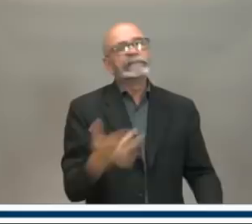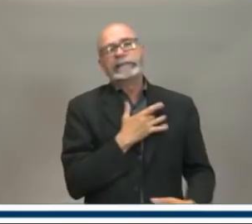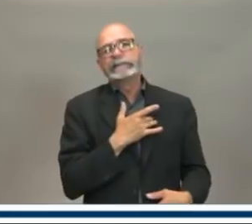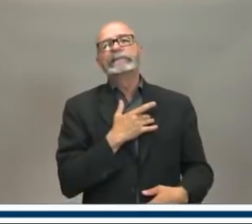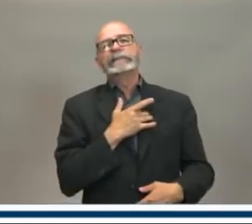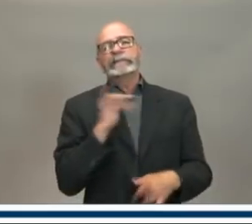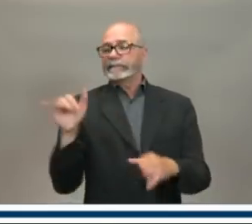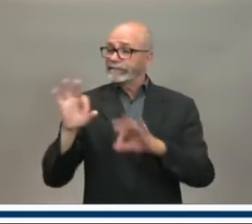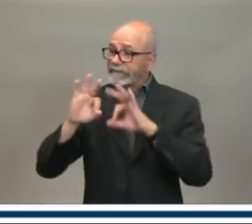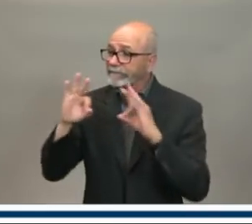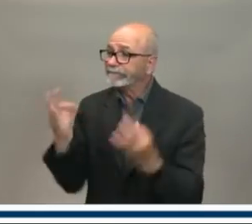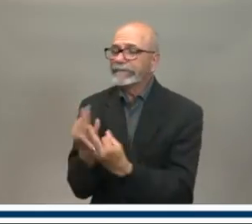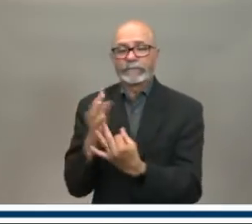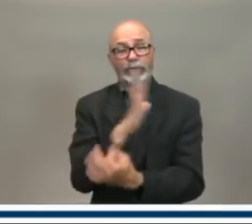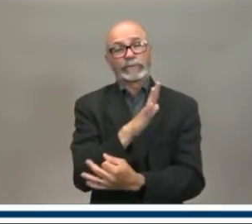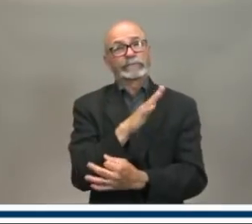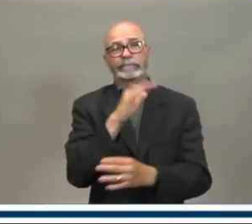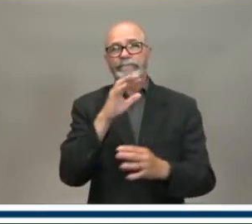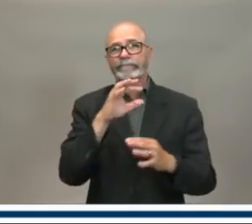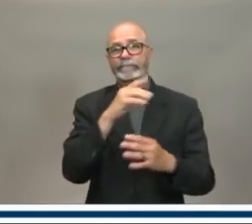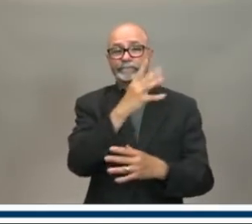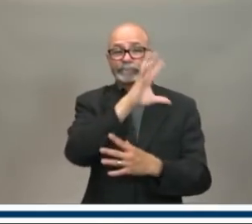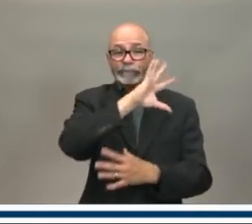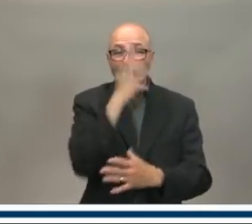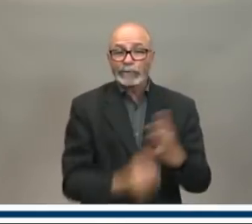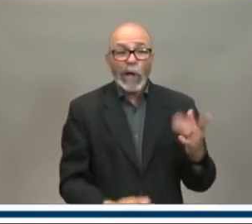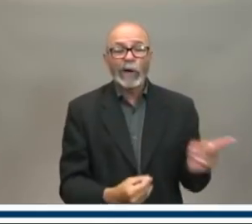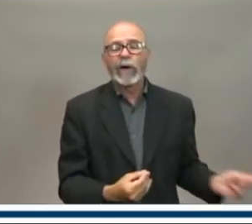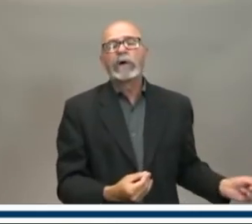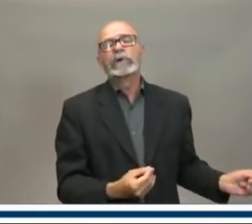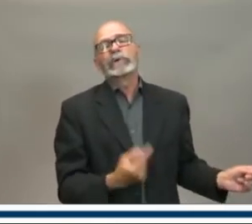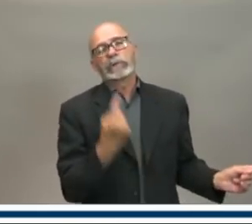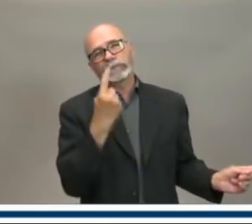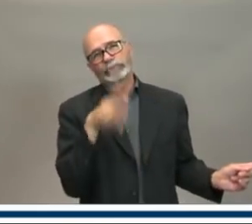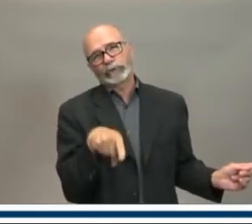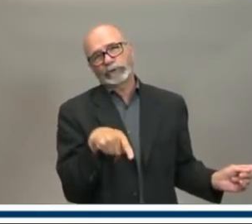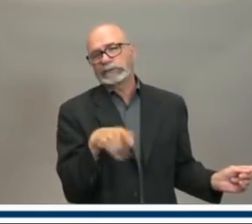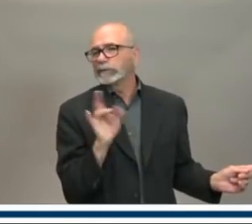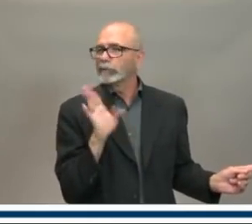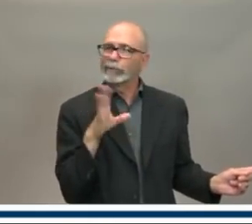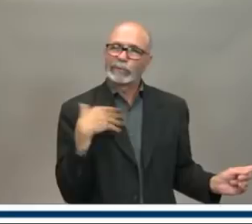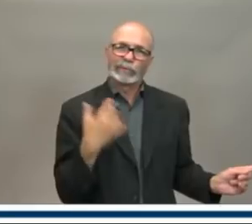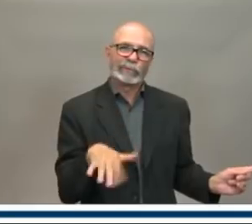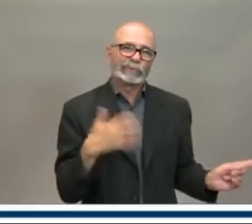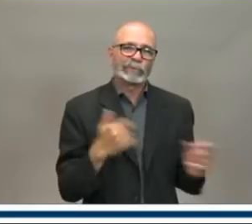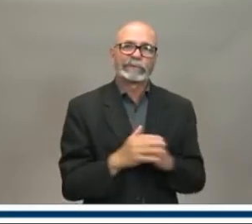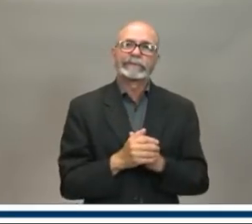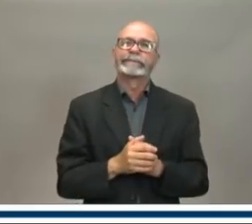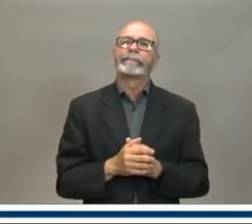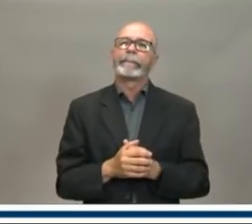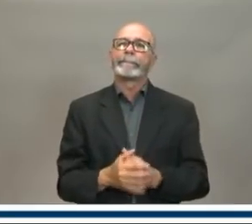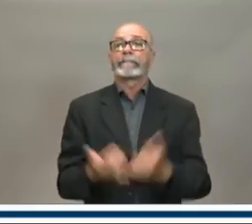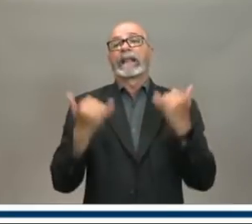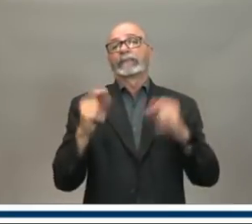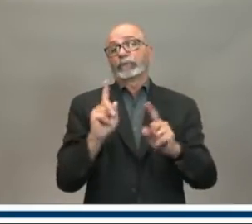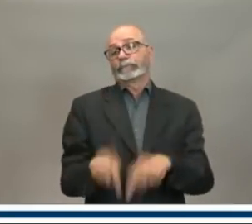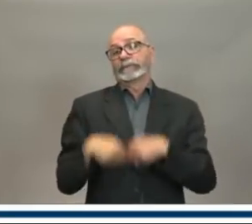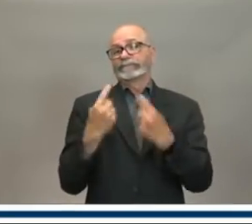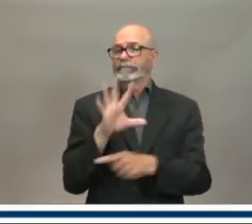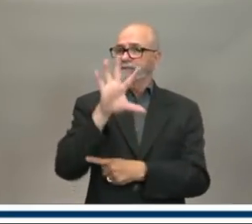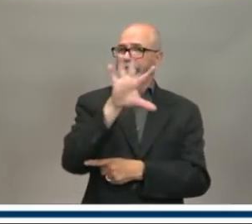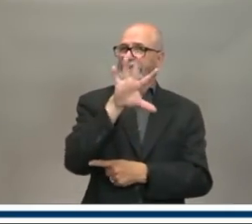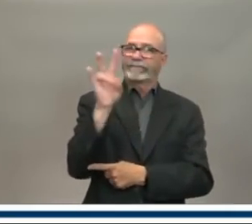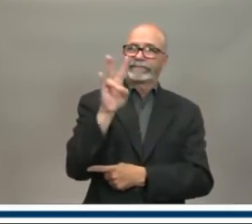the individual who passed away recently, most recently at Northwood. We now have 57 Nova Scotians who have died due